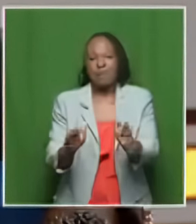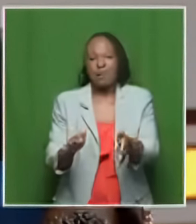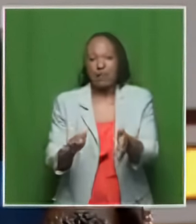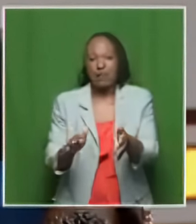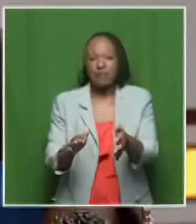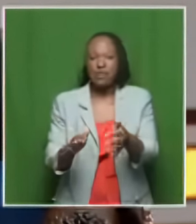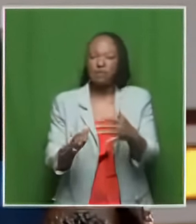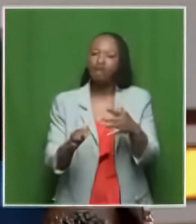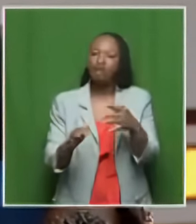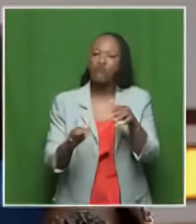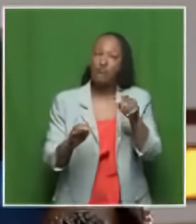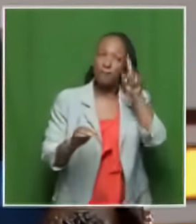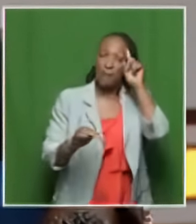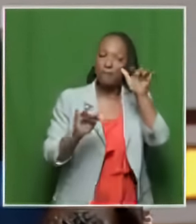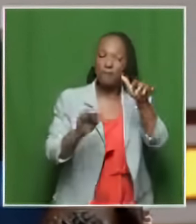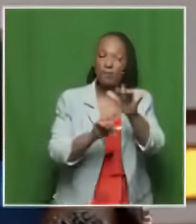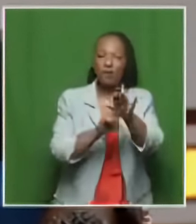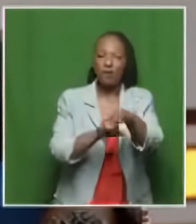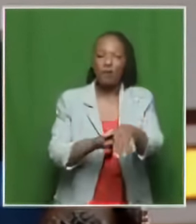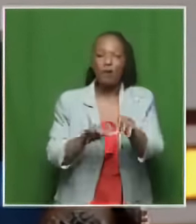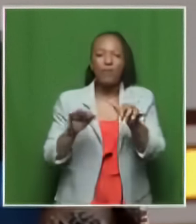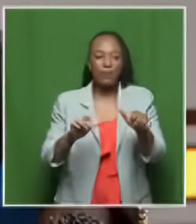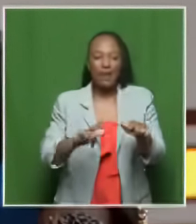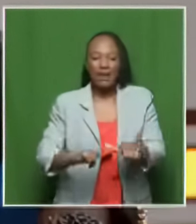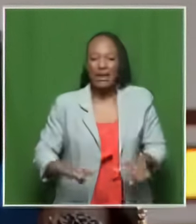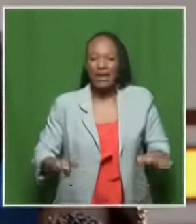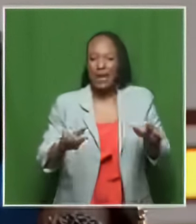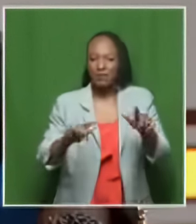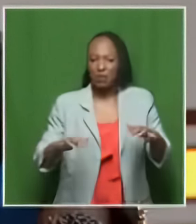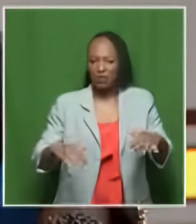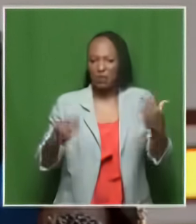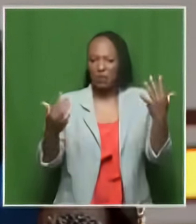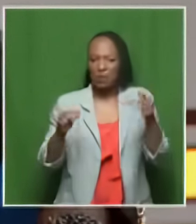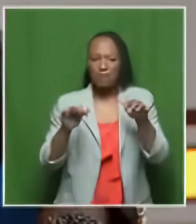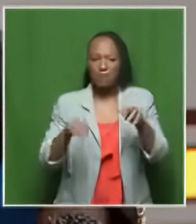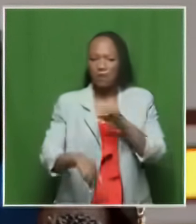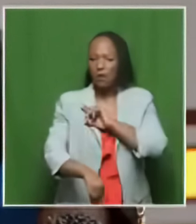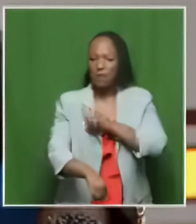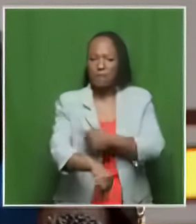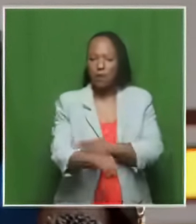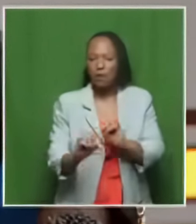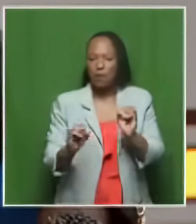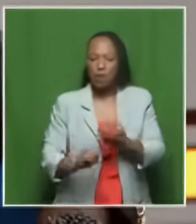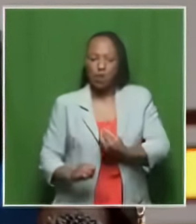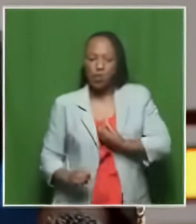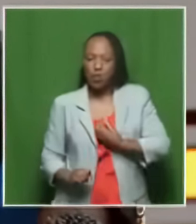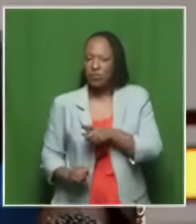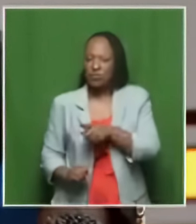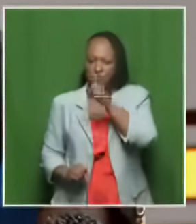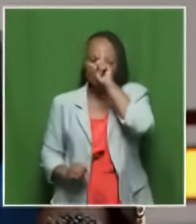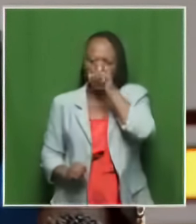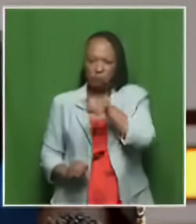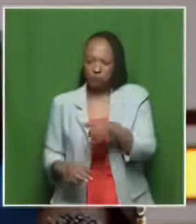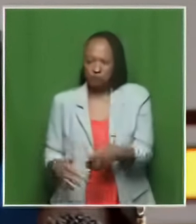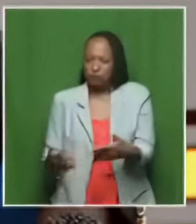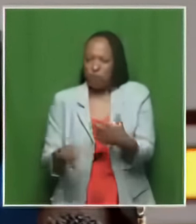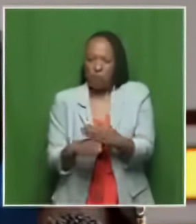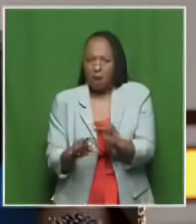taken from black people. Black people are landless. Black people are not empowered. The youth of black nation